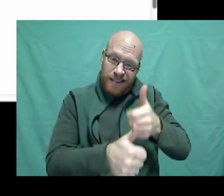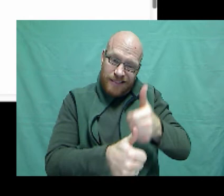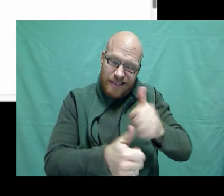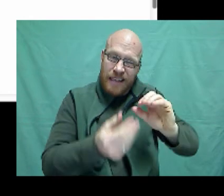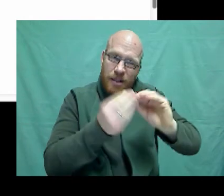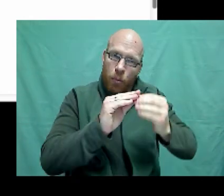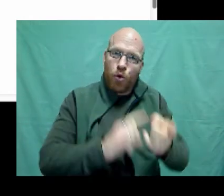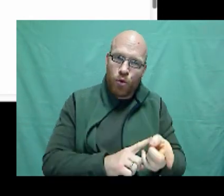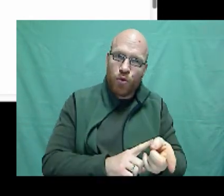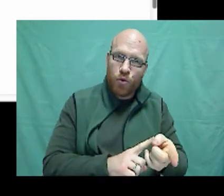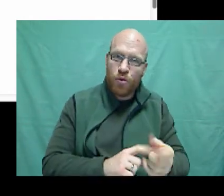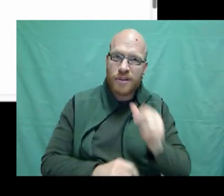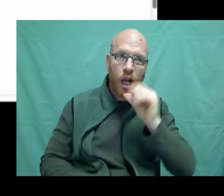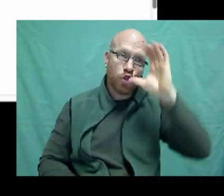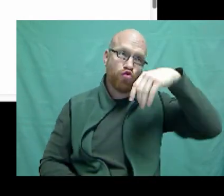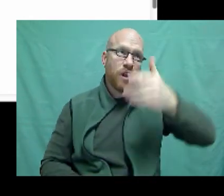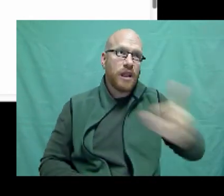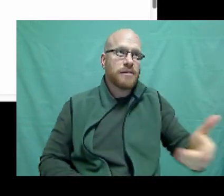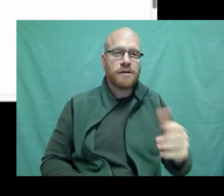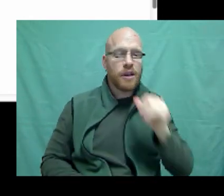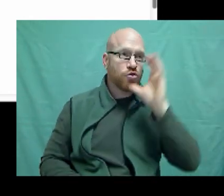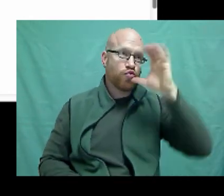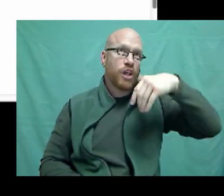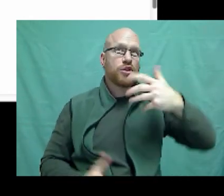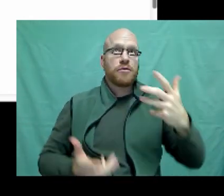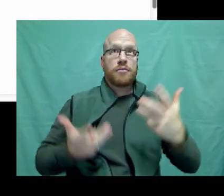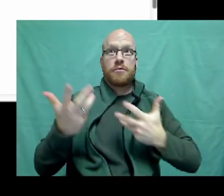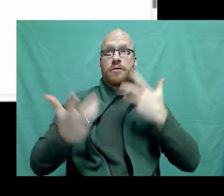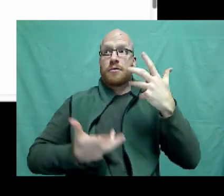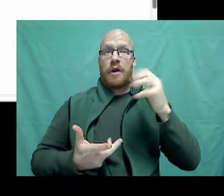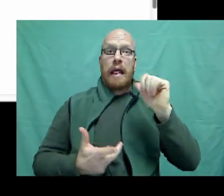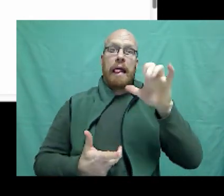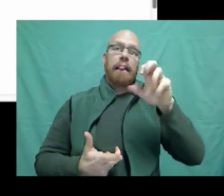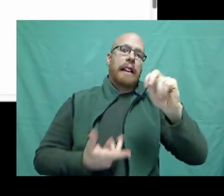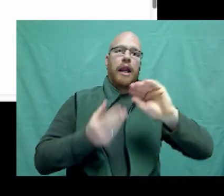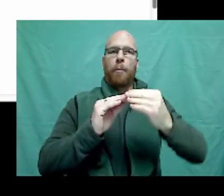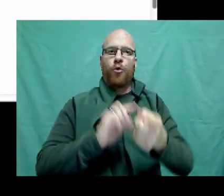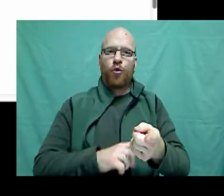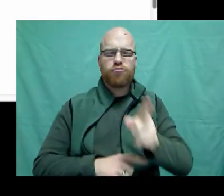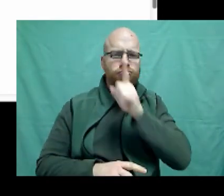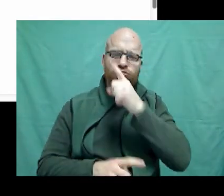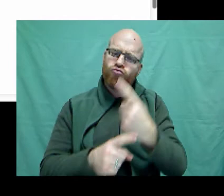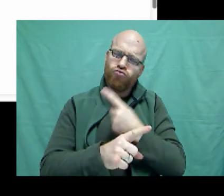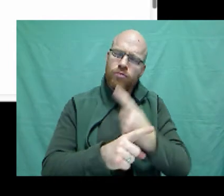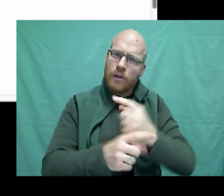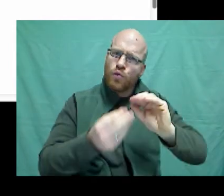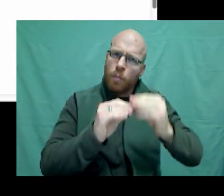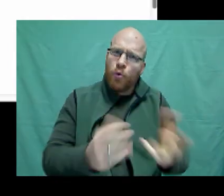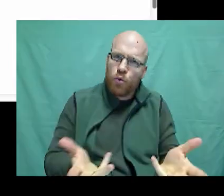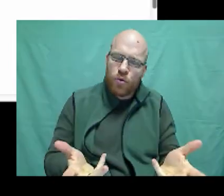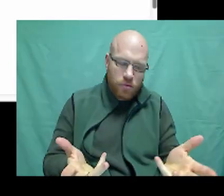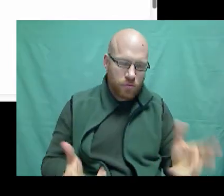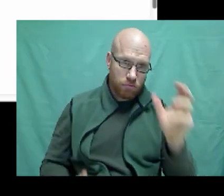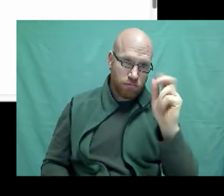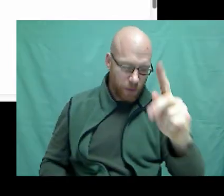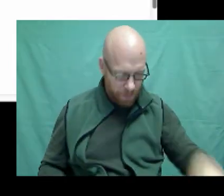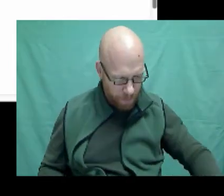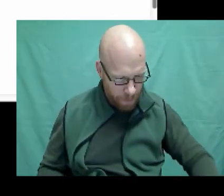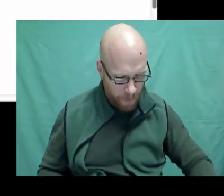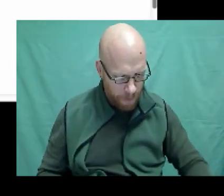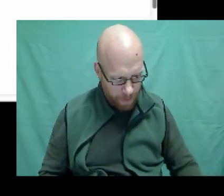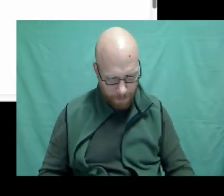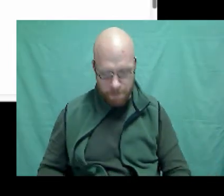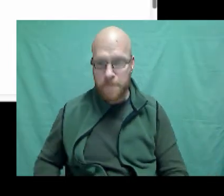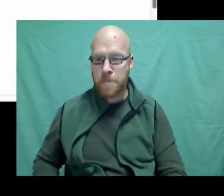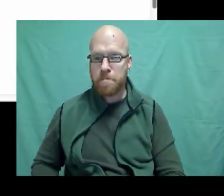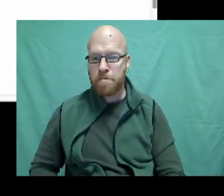a number. It's not some strange number from a different planet, some alien number. It's an actual, real value,